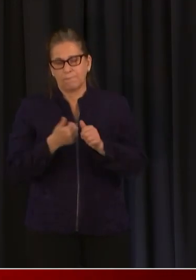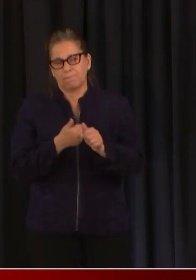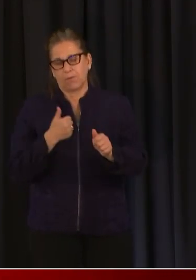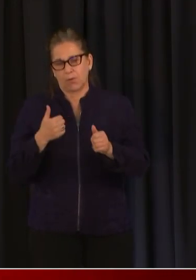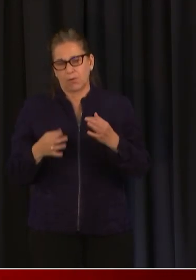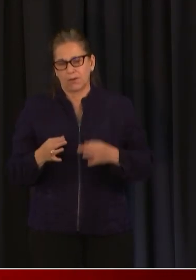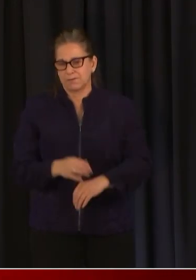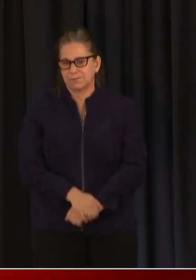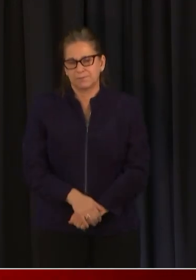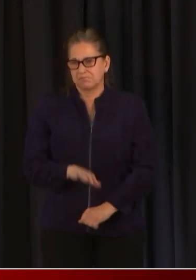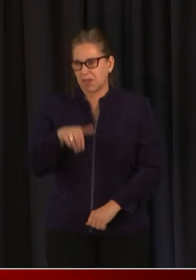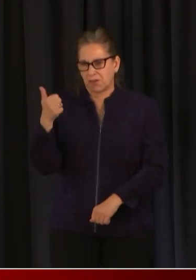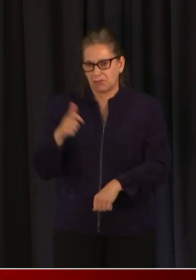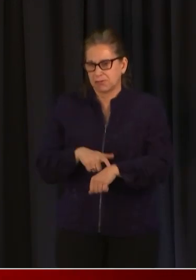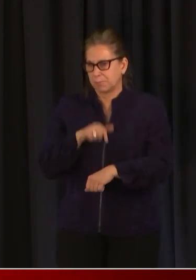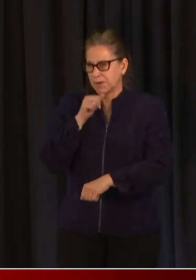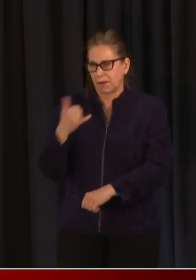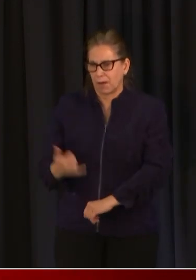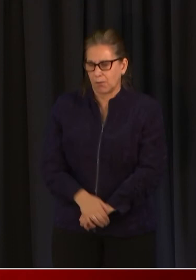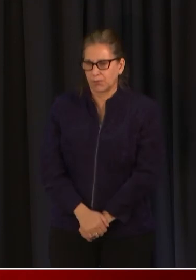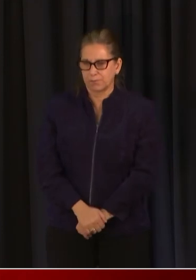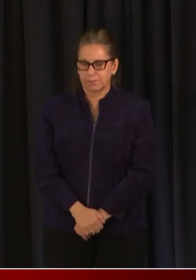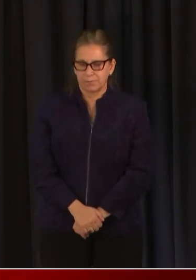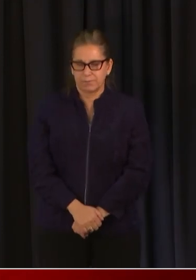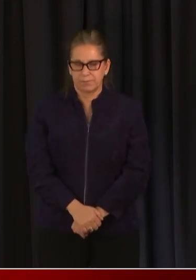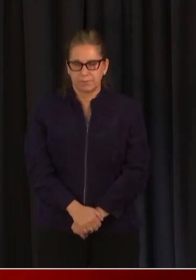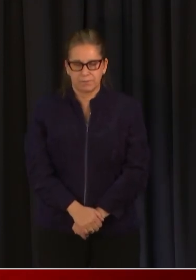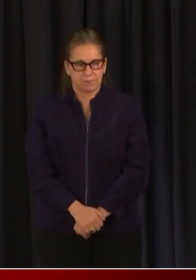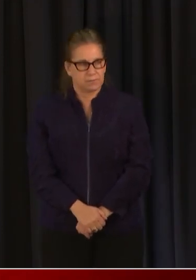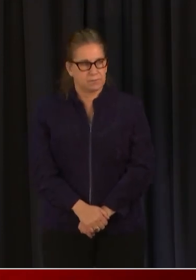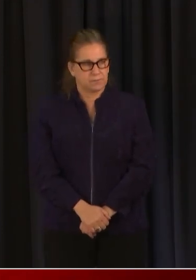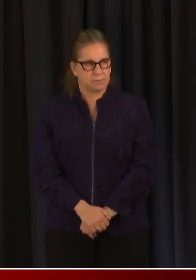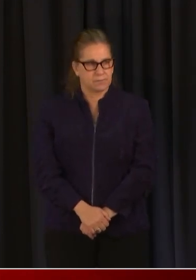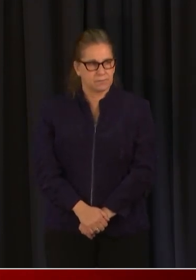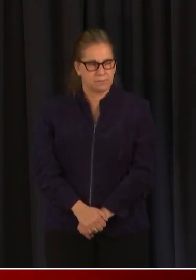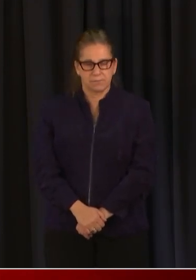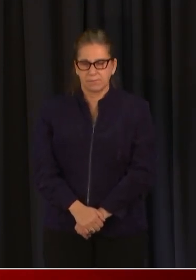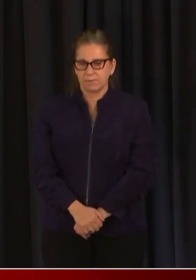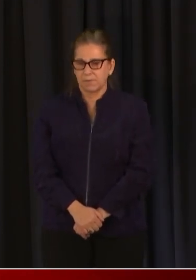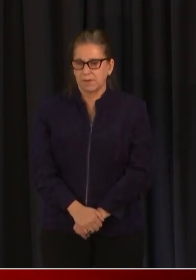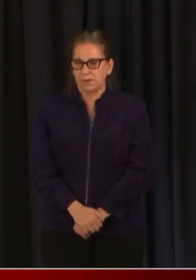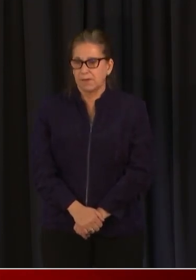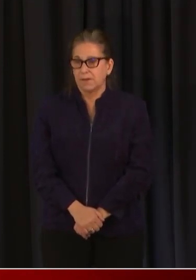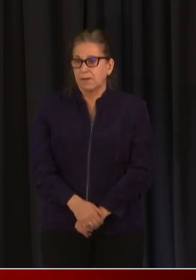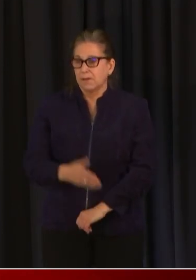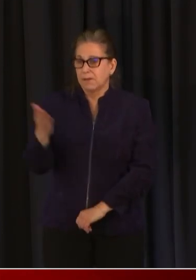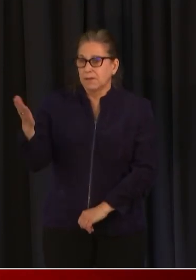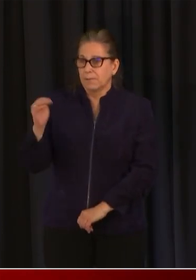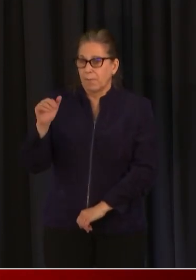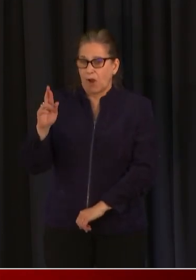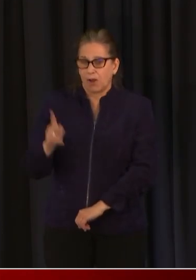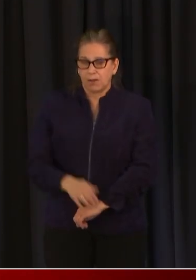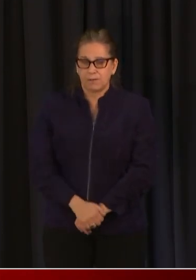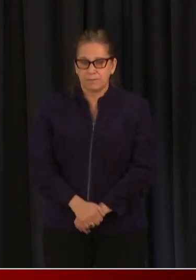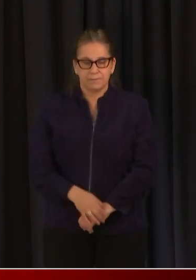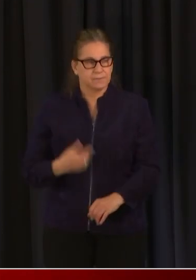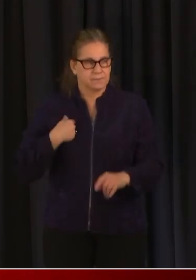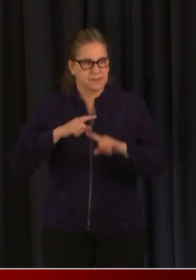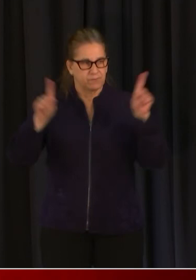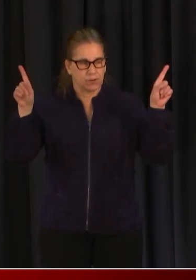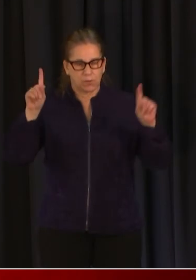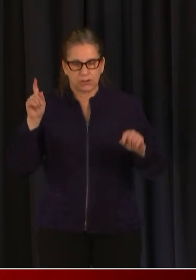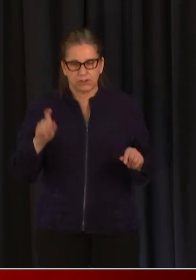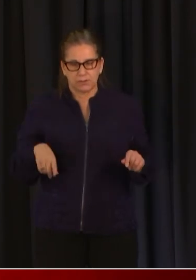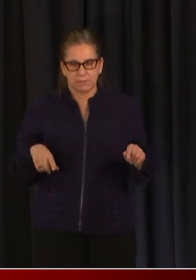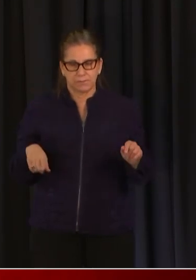We can talk about that at another time. Yes, sir. Yes, also off-topic questions.